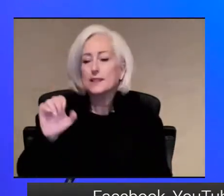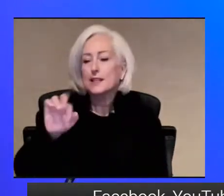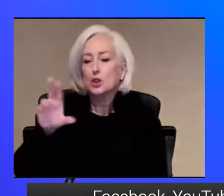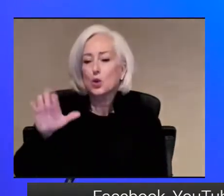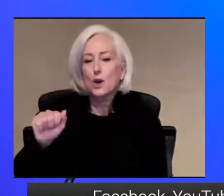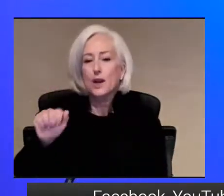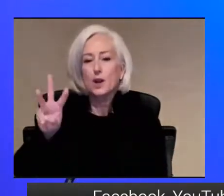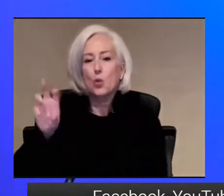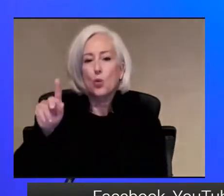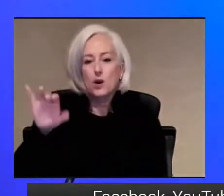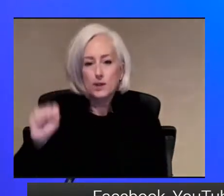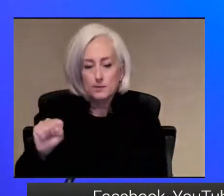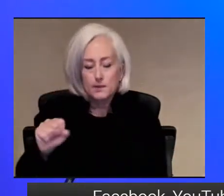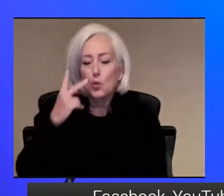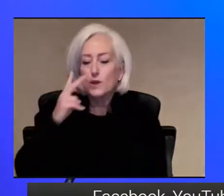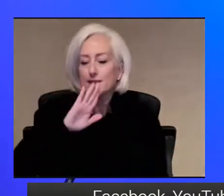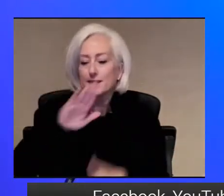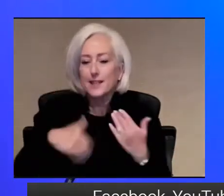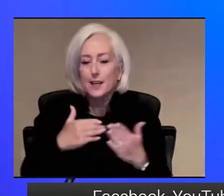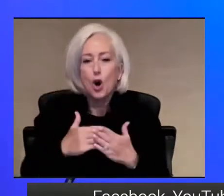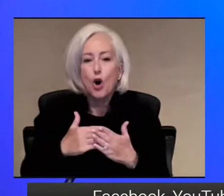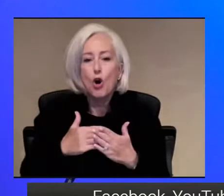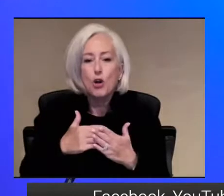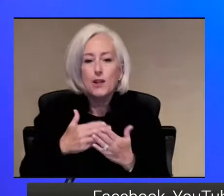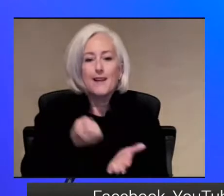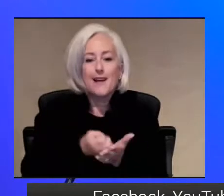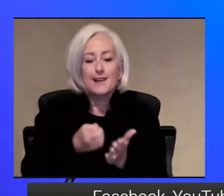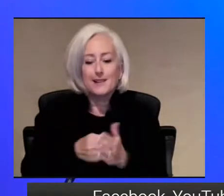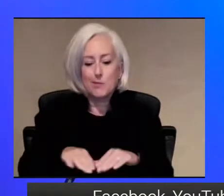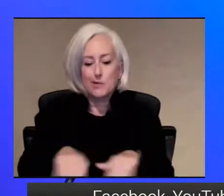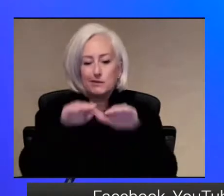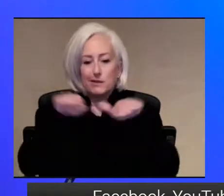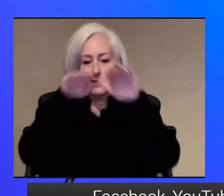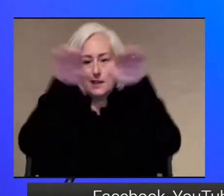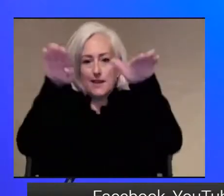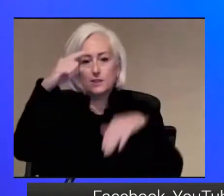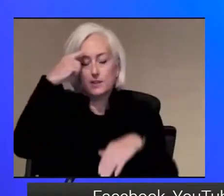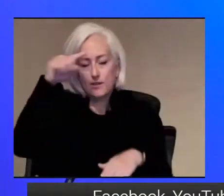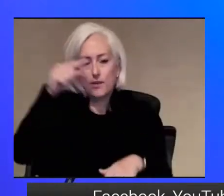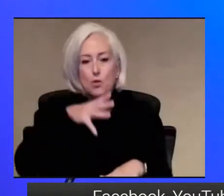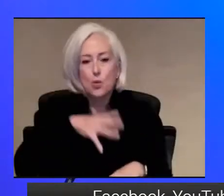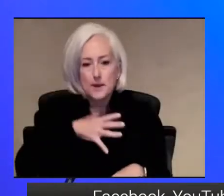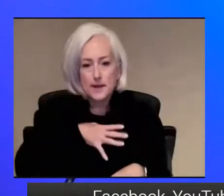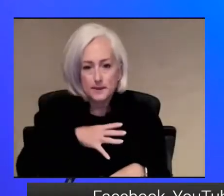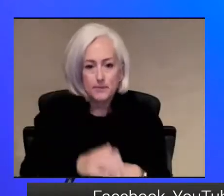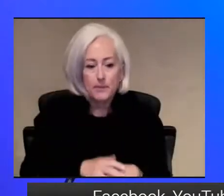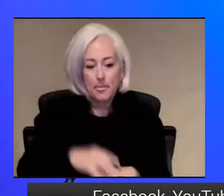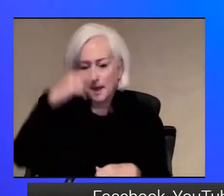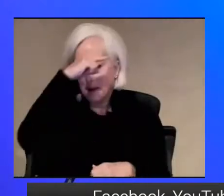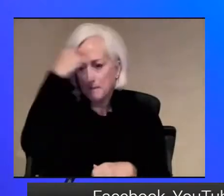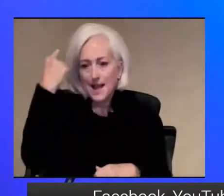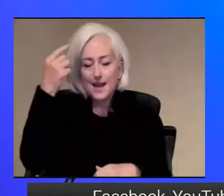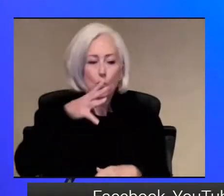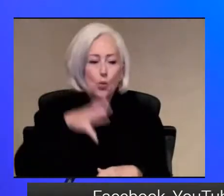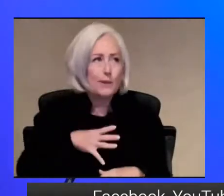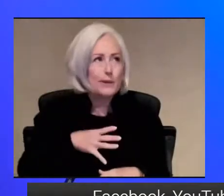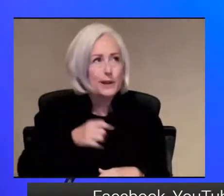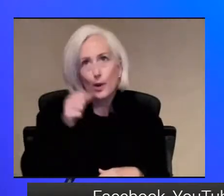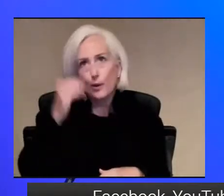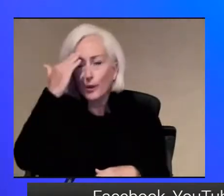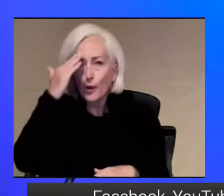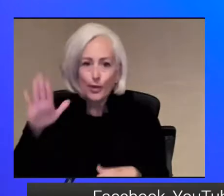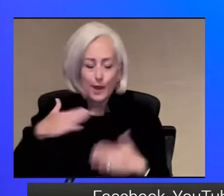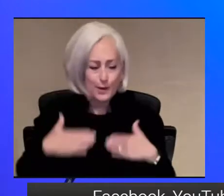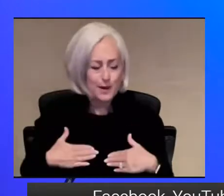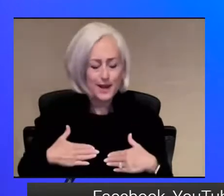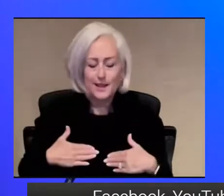classes of Black women. And so the reality is there's this concern that Black women don't really know their bodies. They don't know what they're talking